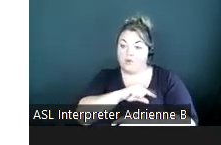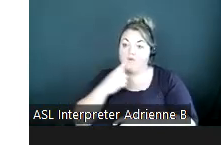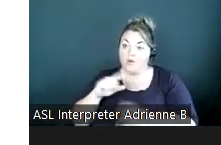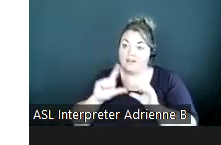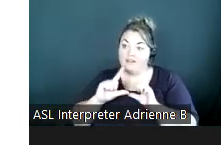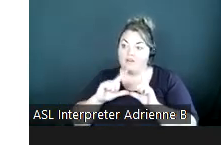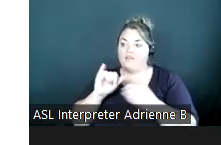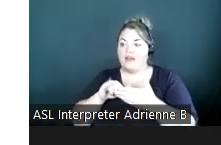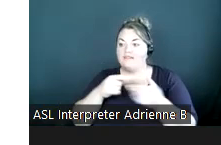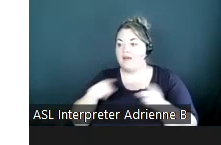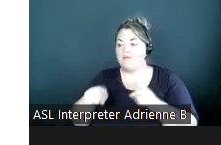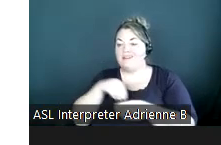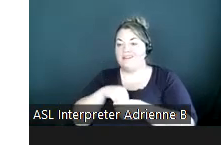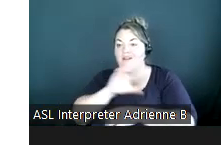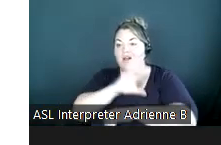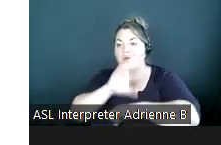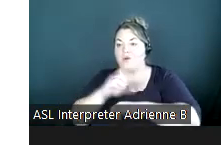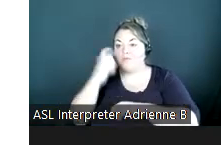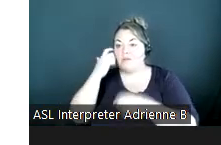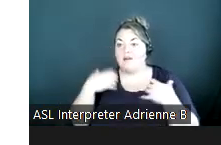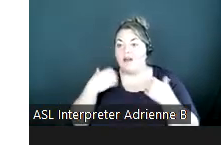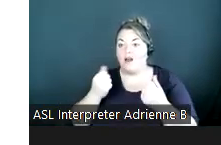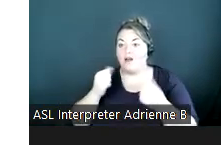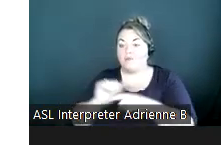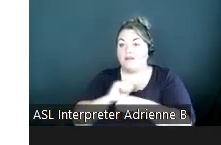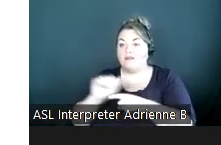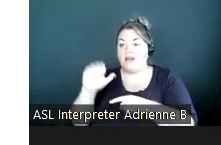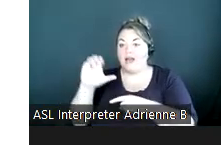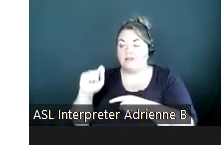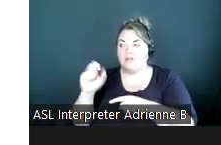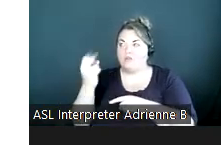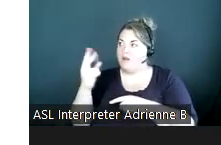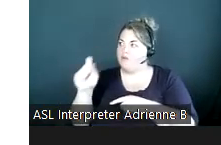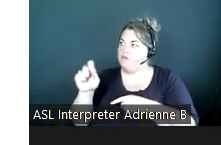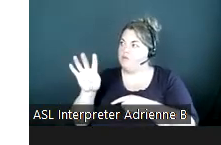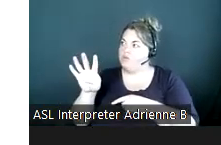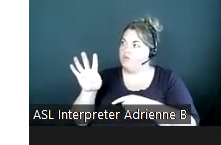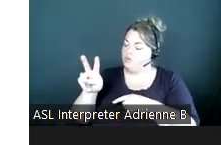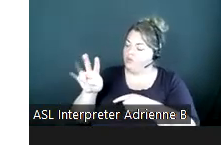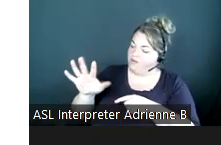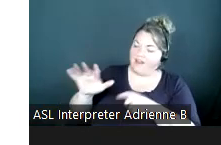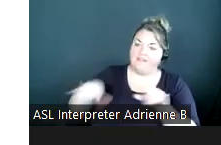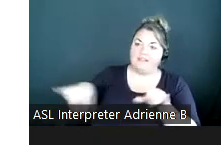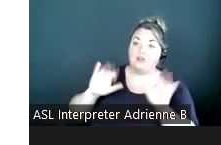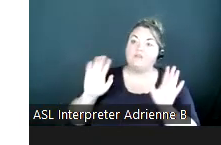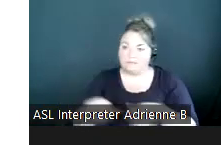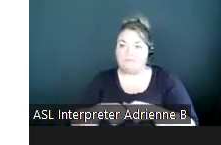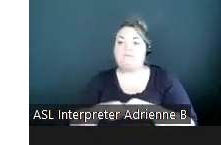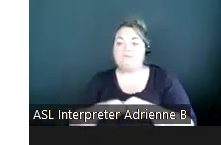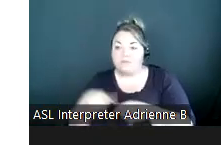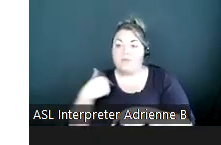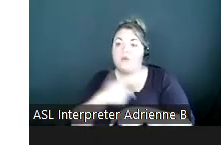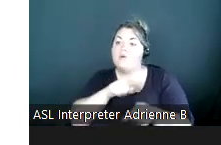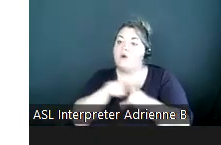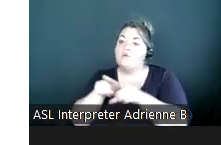happening within the Colorado Mental Health Practice Act of that 12245 standards. We also have language